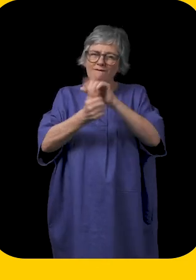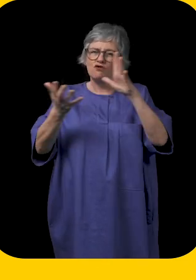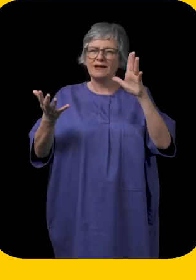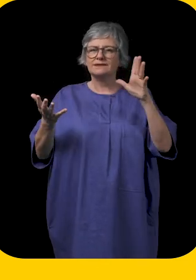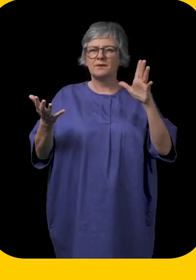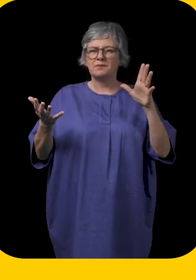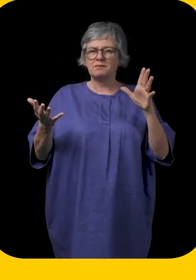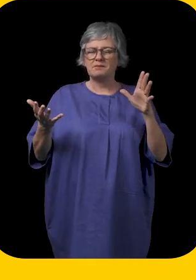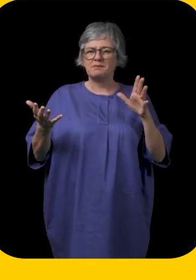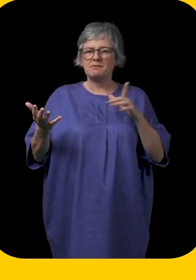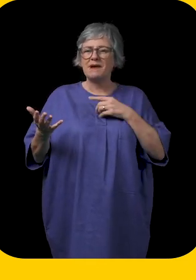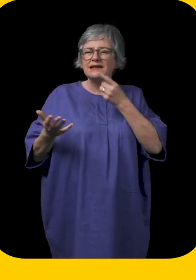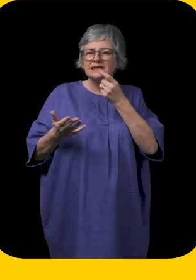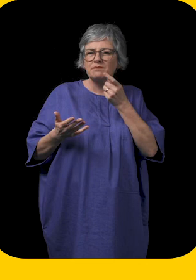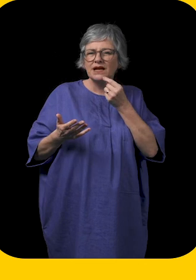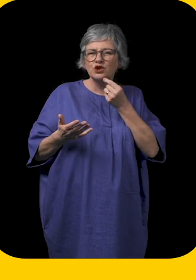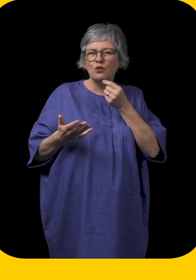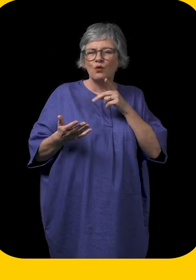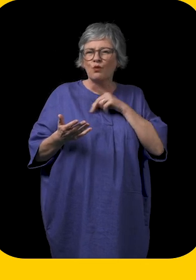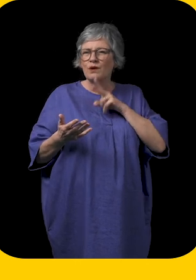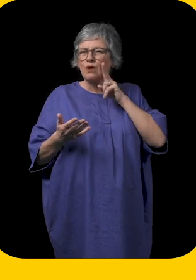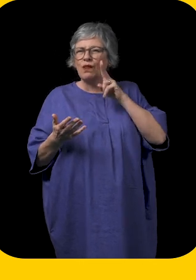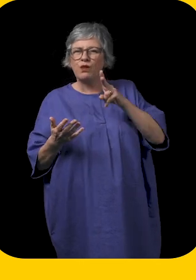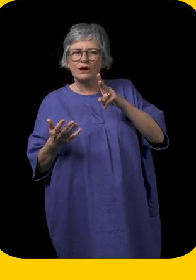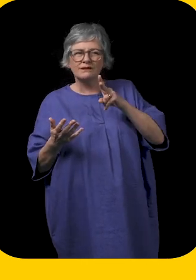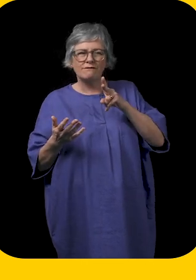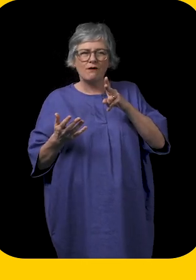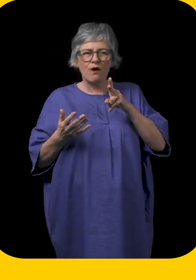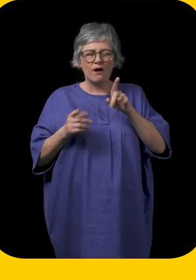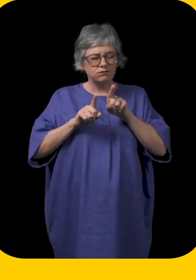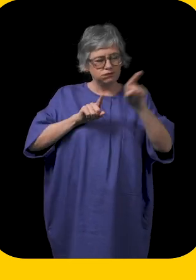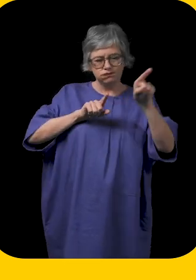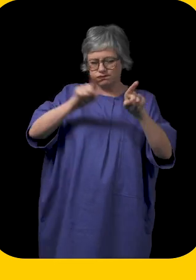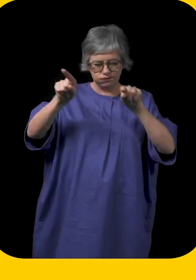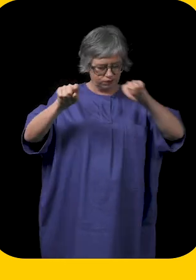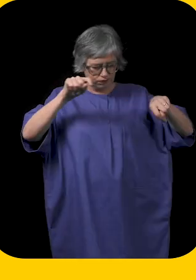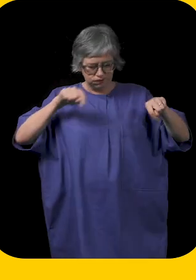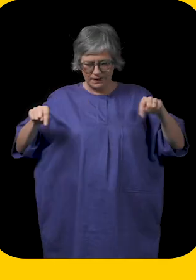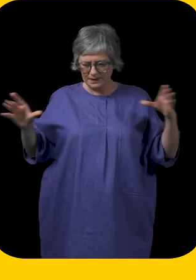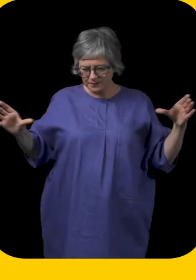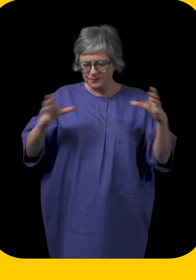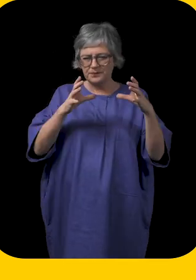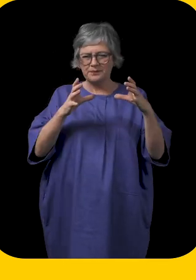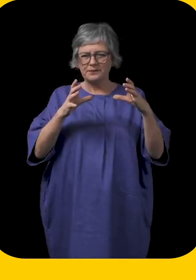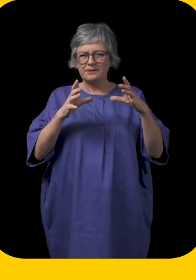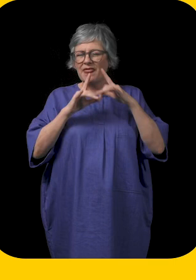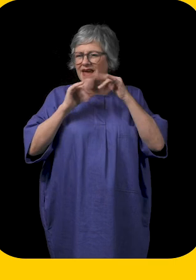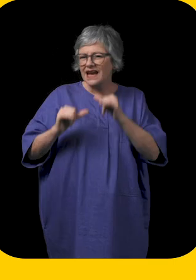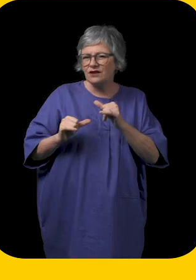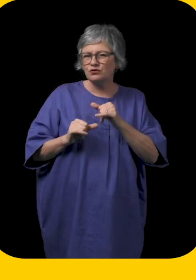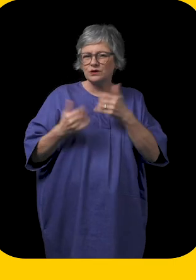I'm thinking that there's something about freedoms, because I think actually, especially when we're looking intersectionally at different experiences for different